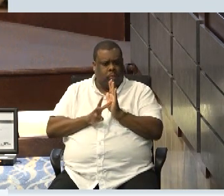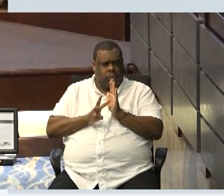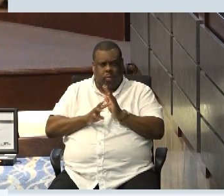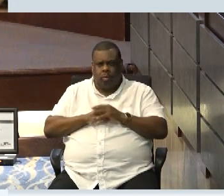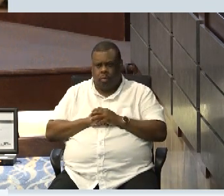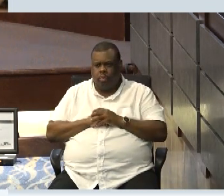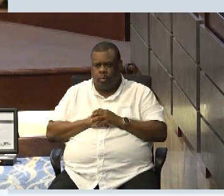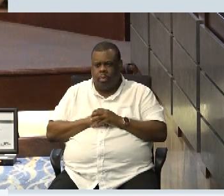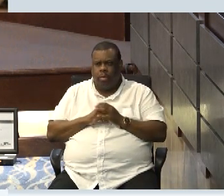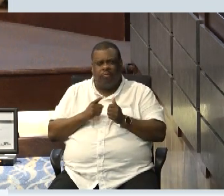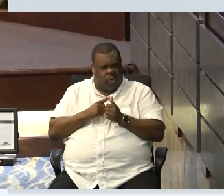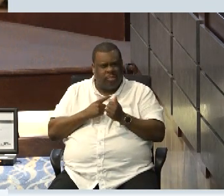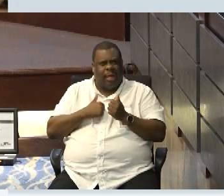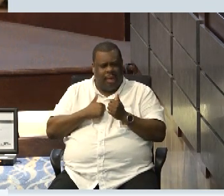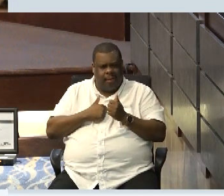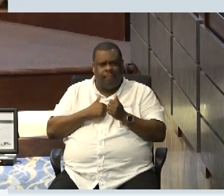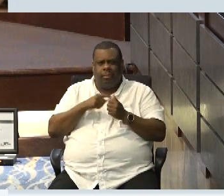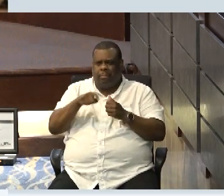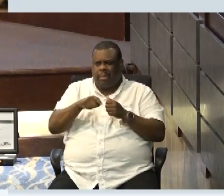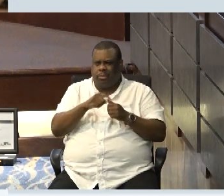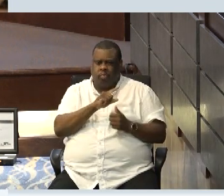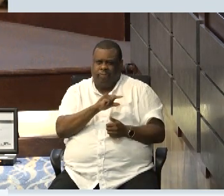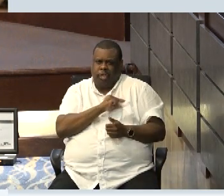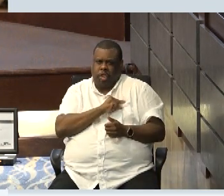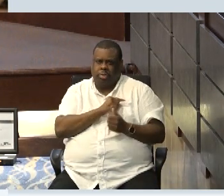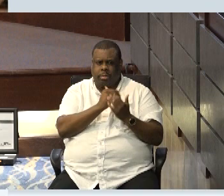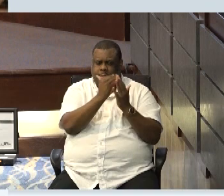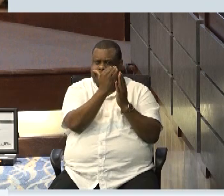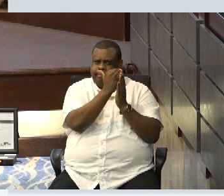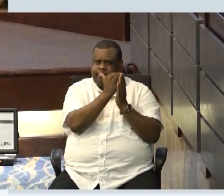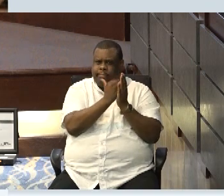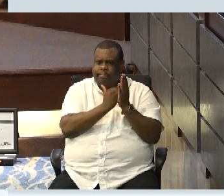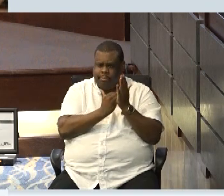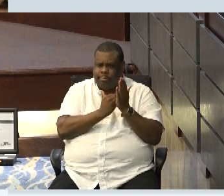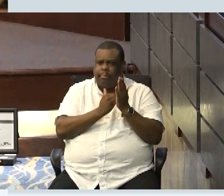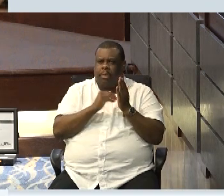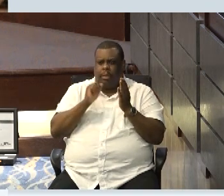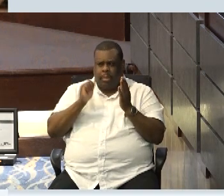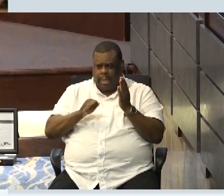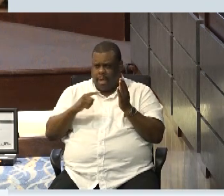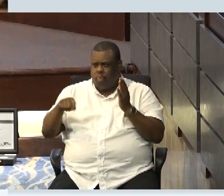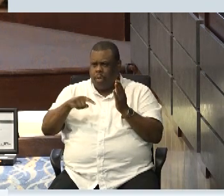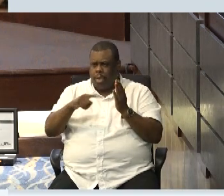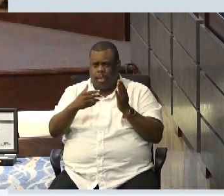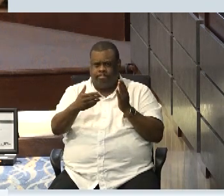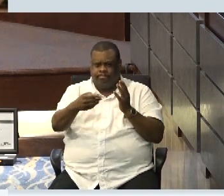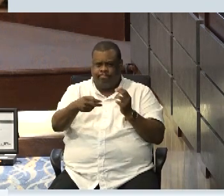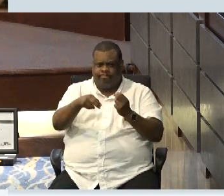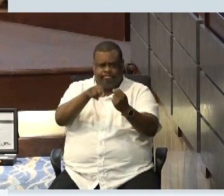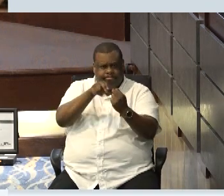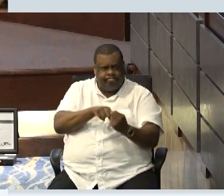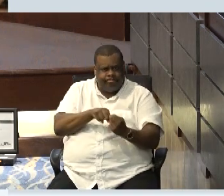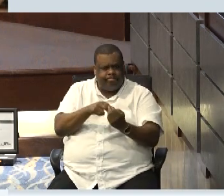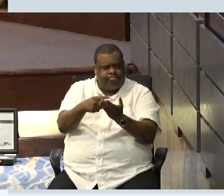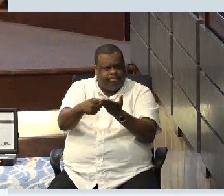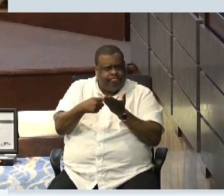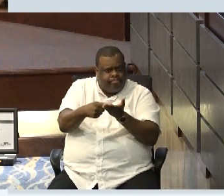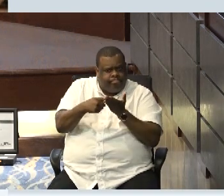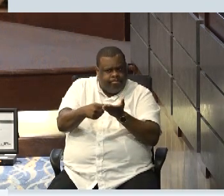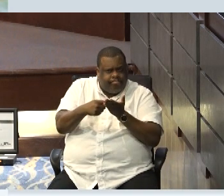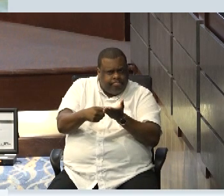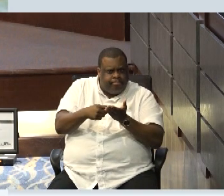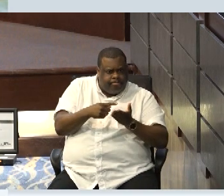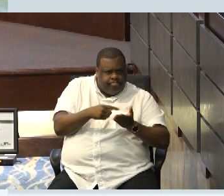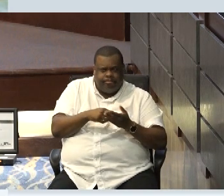qualifications process allows us to see the proposals from various teams and their areas of specialty and have further